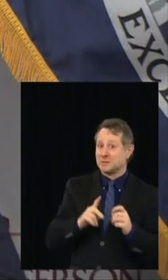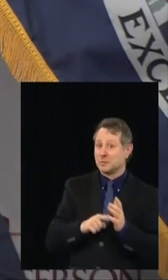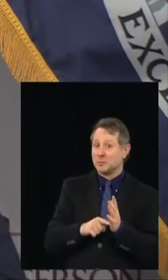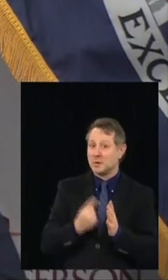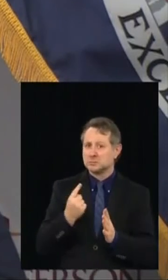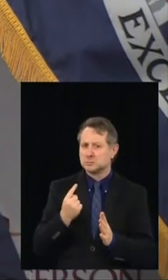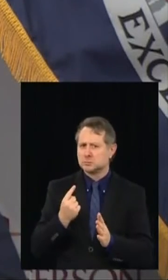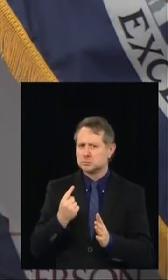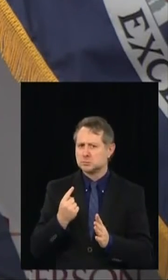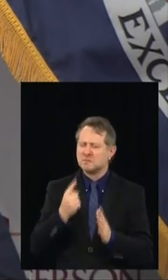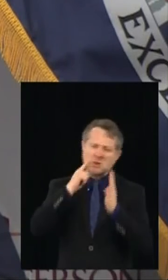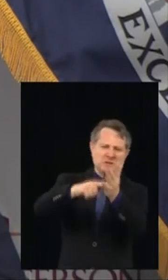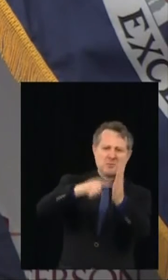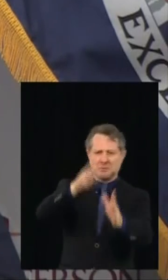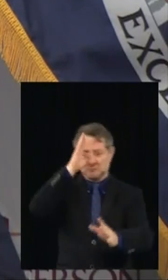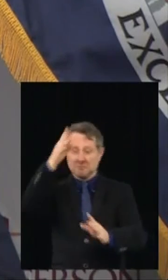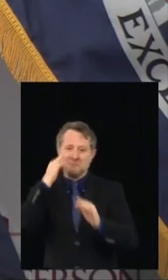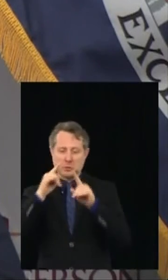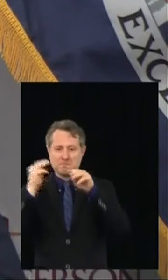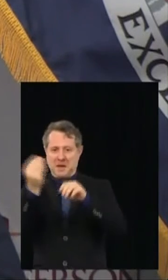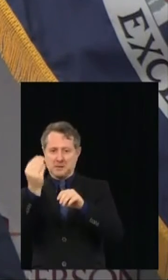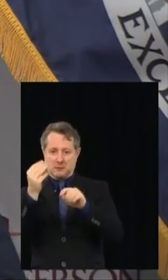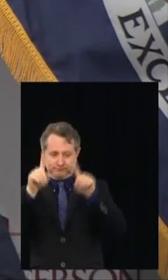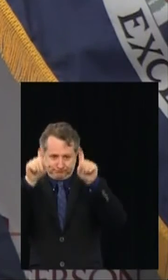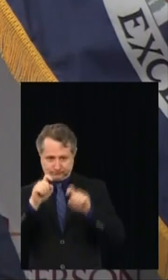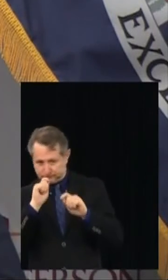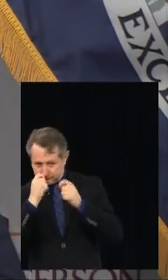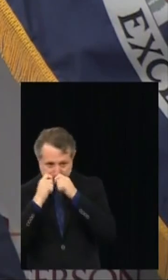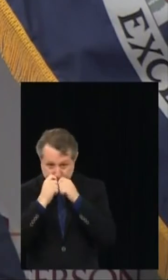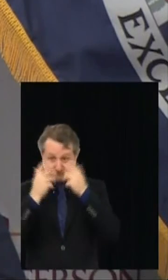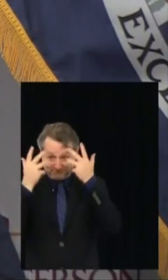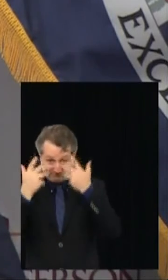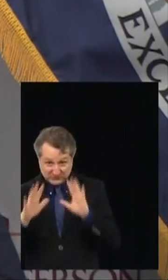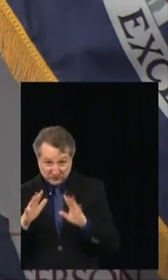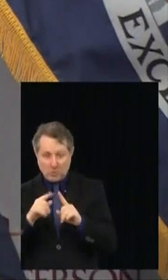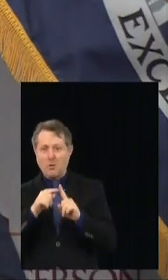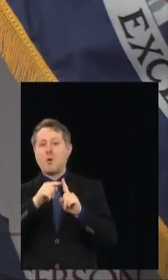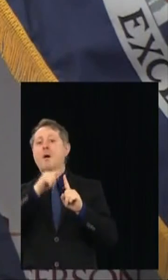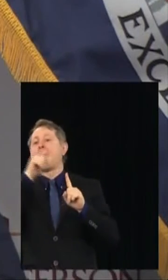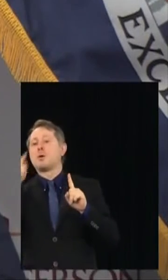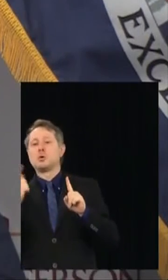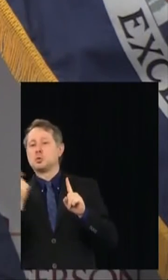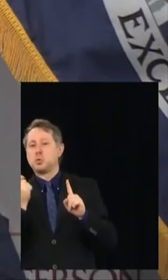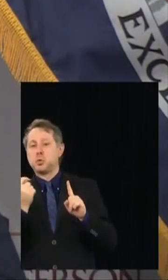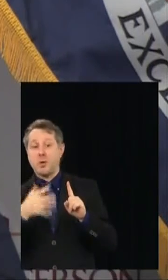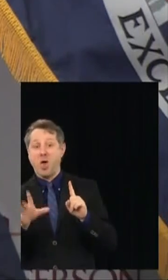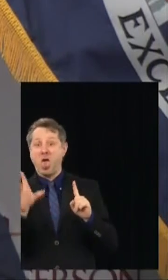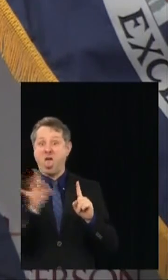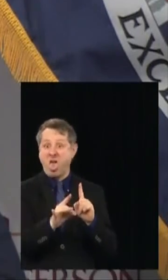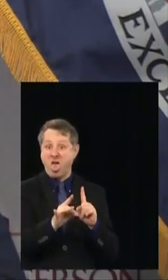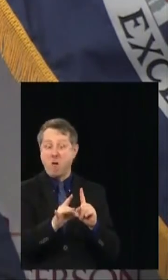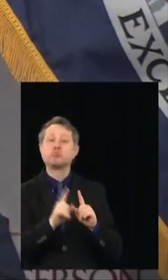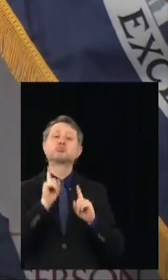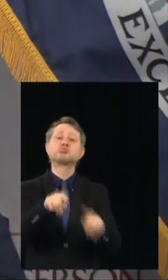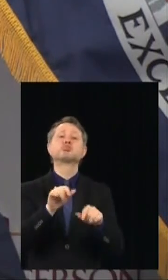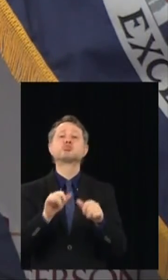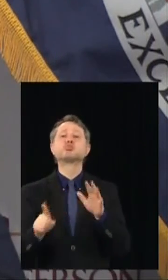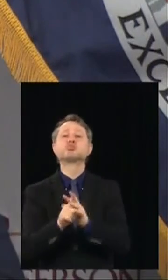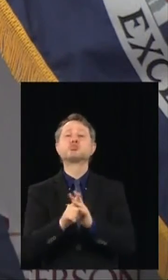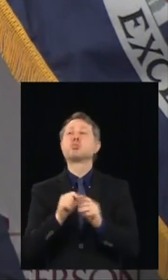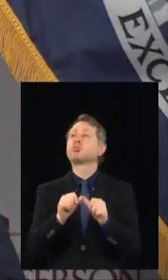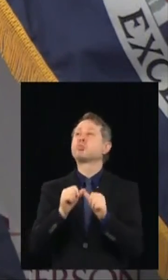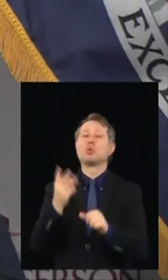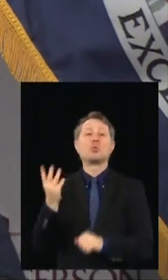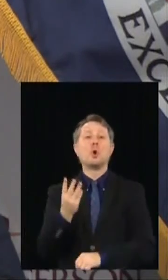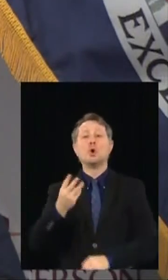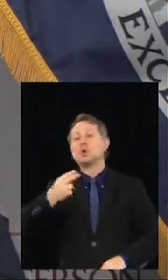Monday, that means somebody could get infected Tuesday and go to work Tuesday, Wednesday, Thursday, Friday, Saturday, Sunday,